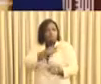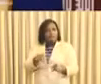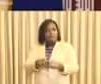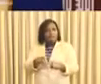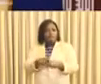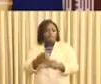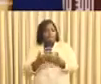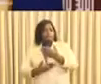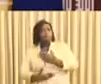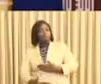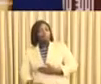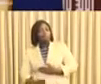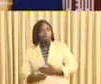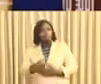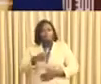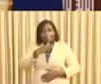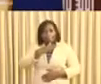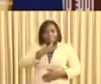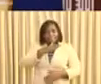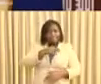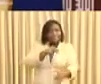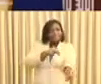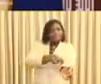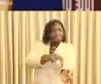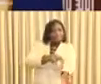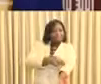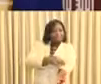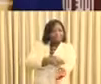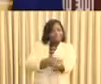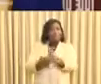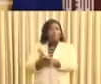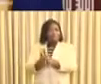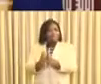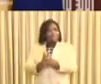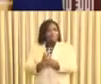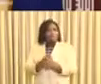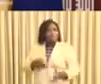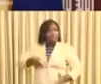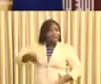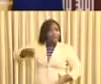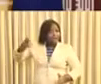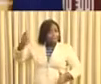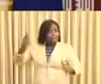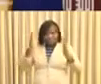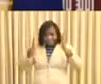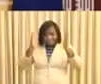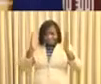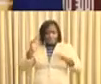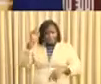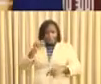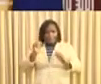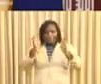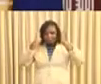nutrition remain our top priorities, we must pay increased attention to chronic